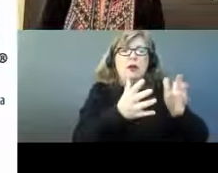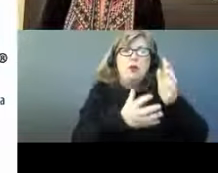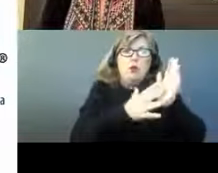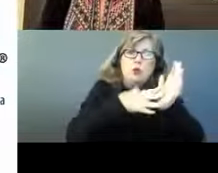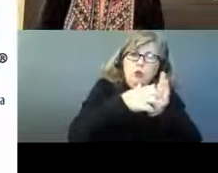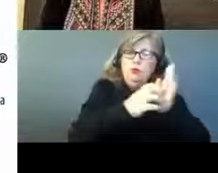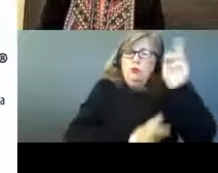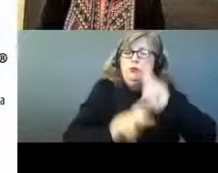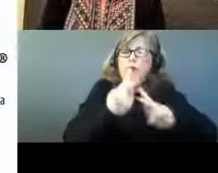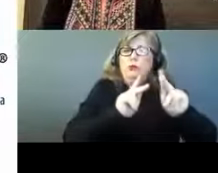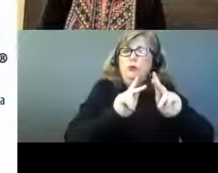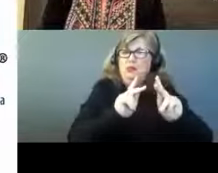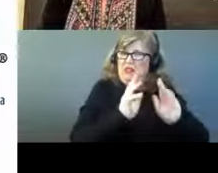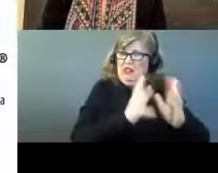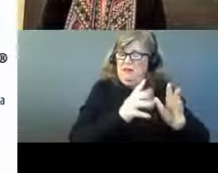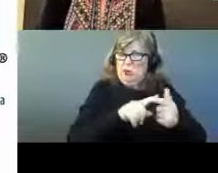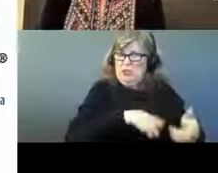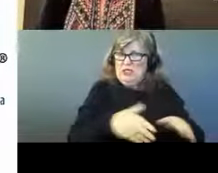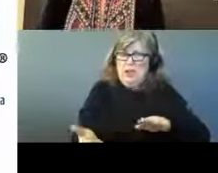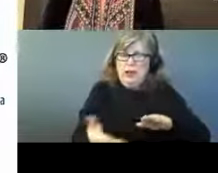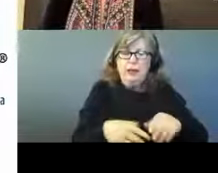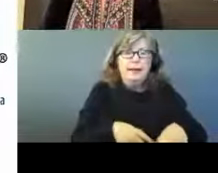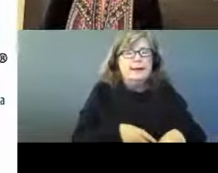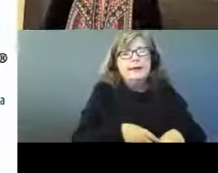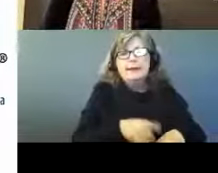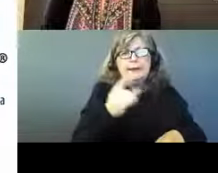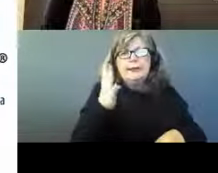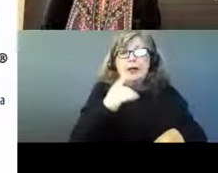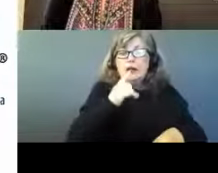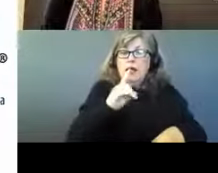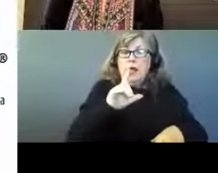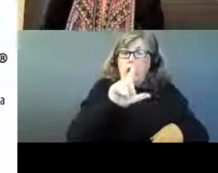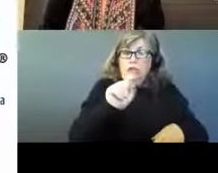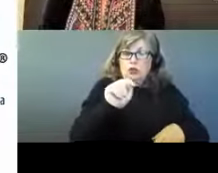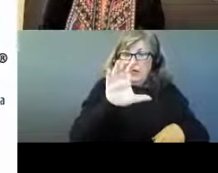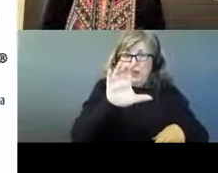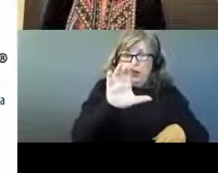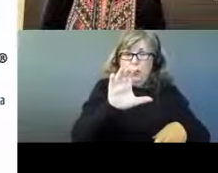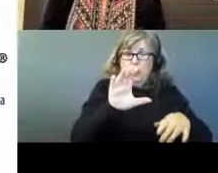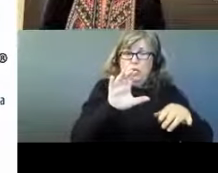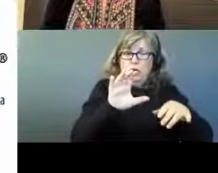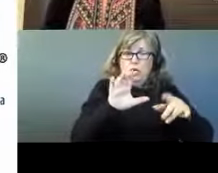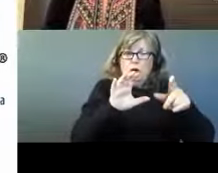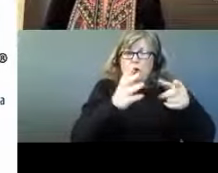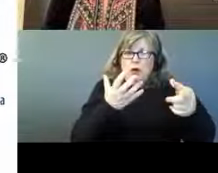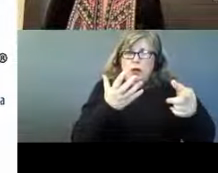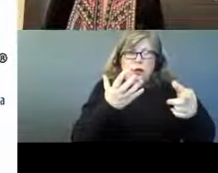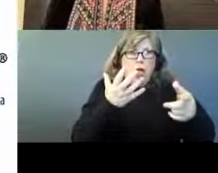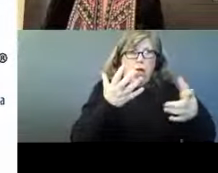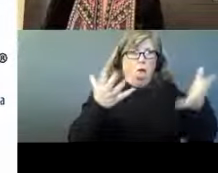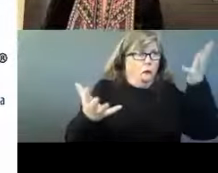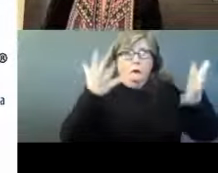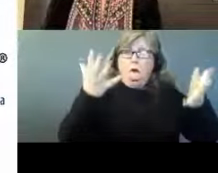has left a long-term care system so incapable of handling a crisis that it has to rely on the army to rescue